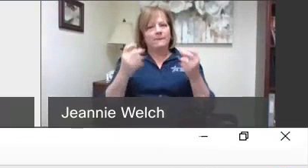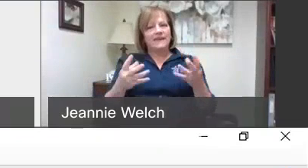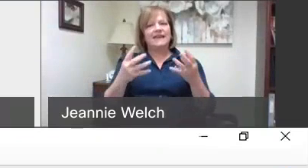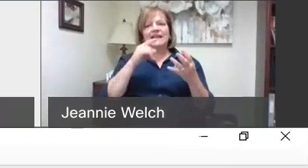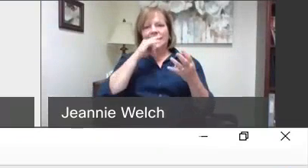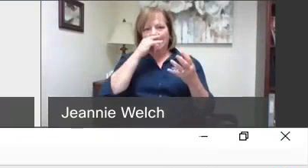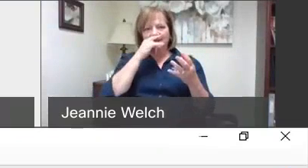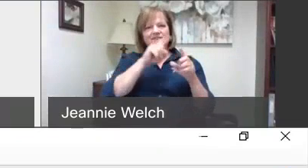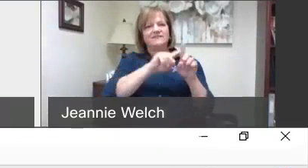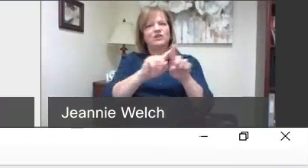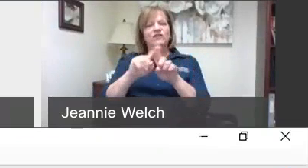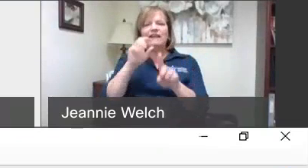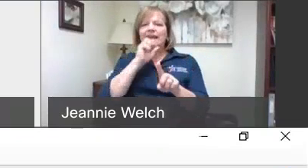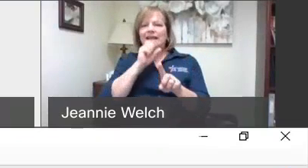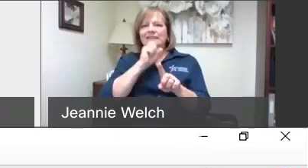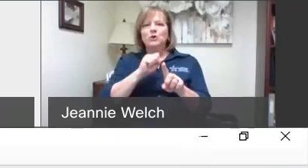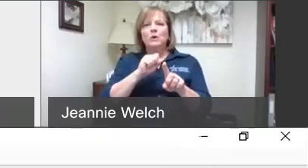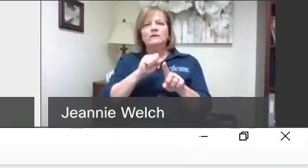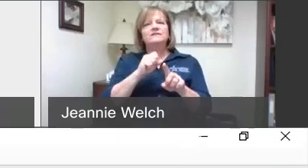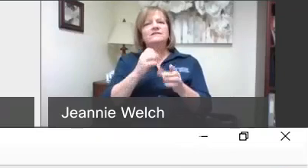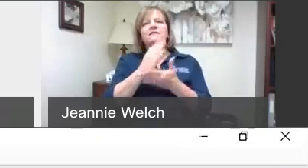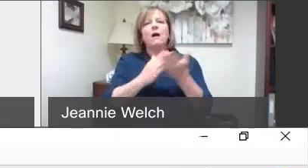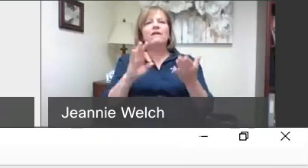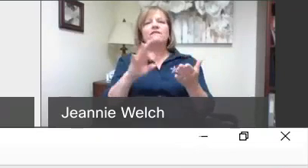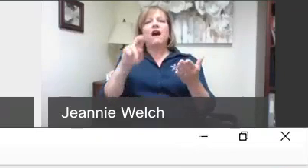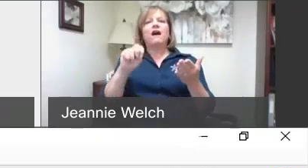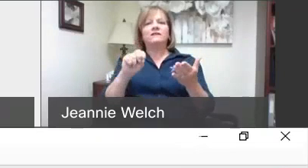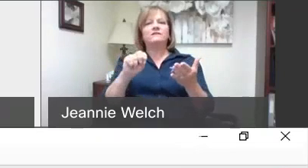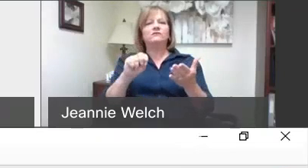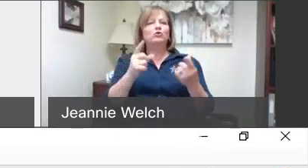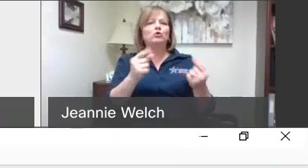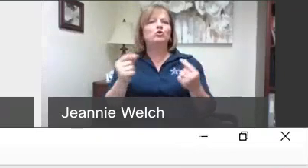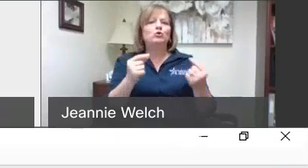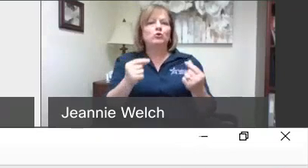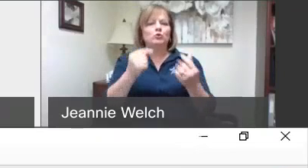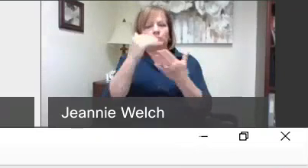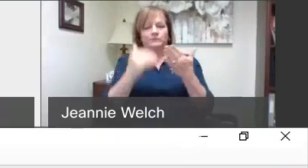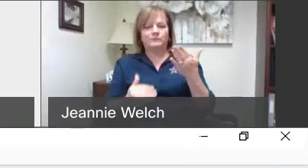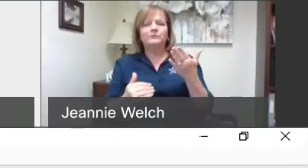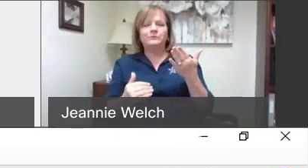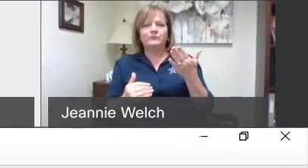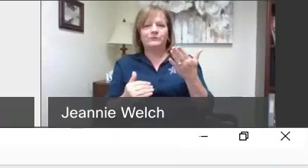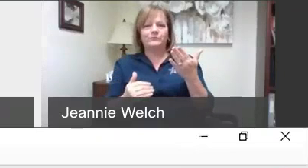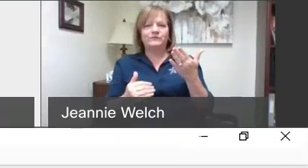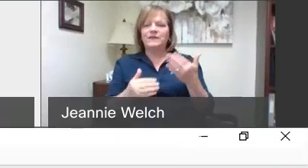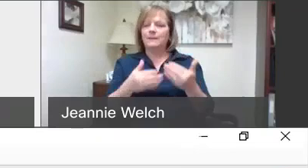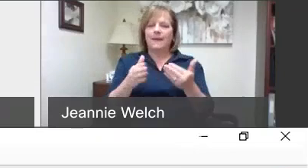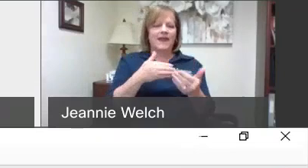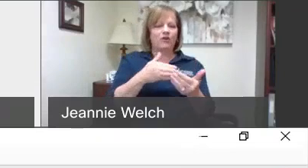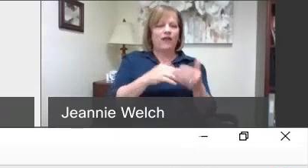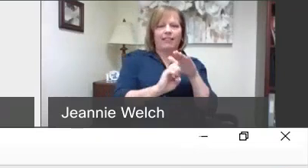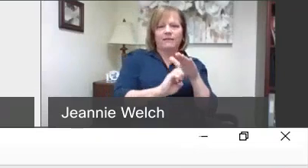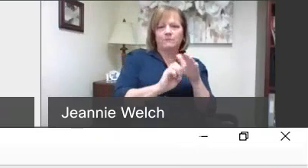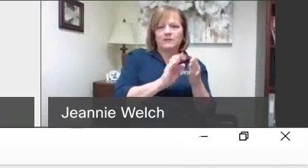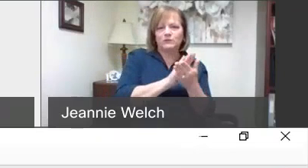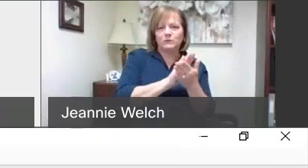to do, whether it's really young, elementary age, middle school age, or high school. So I always say,